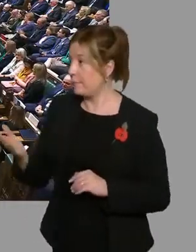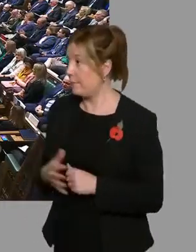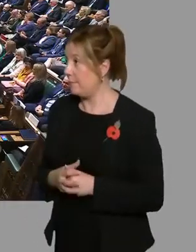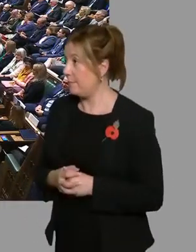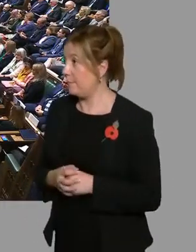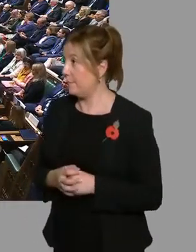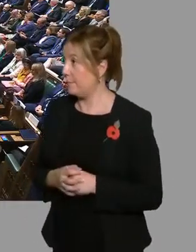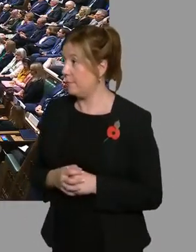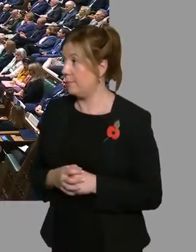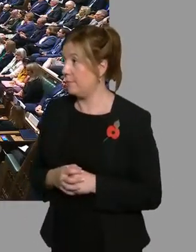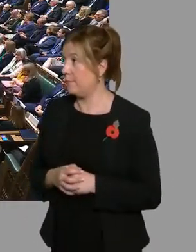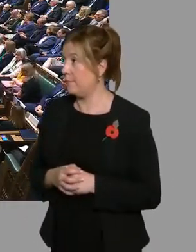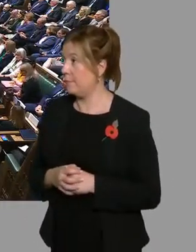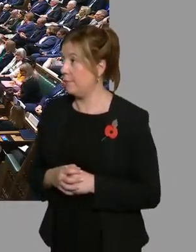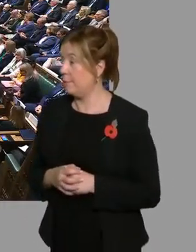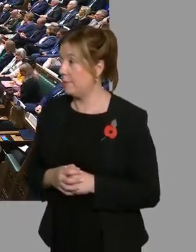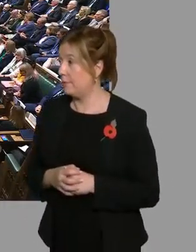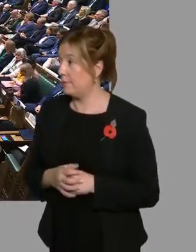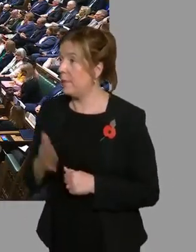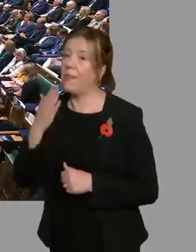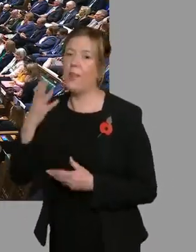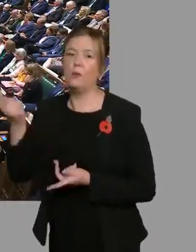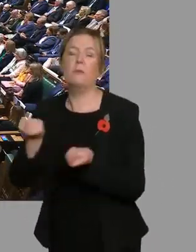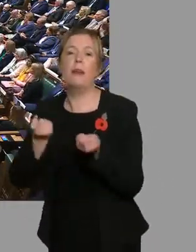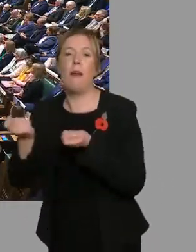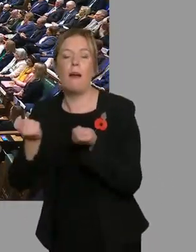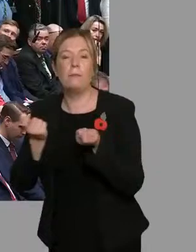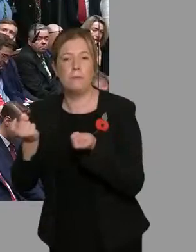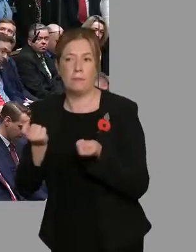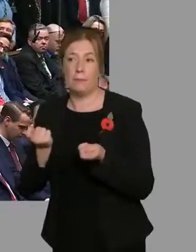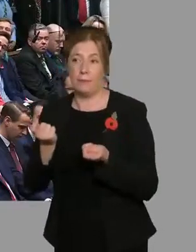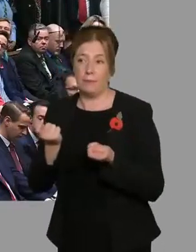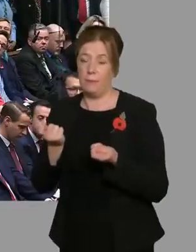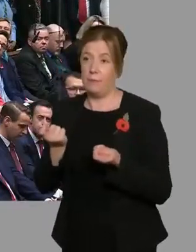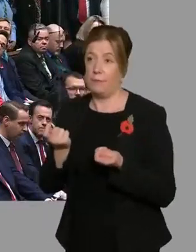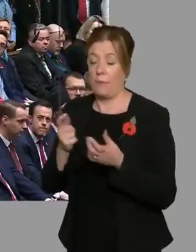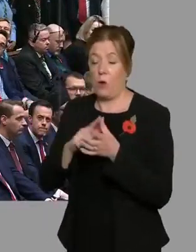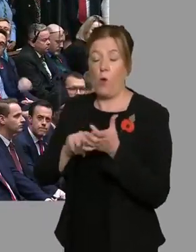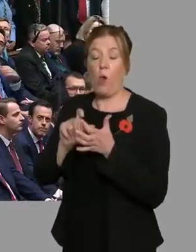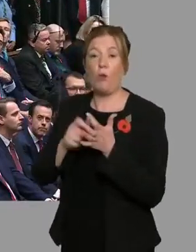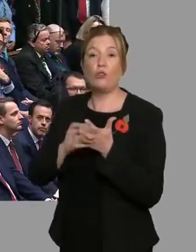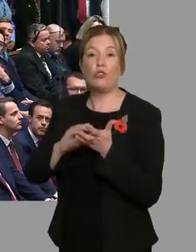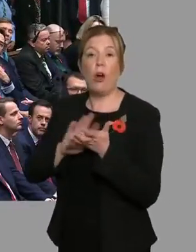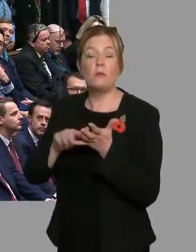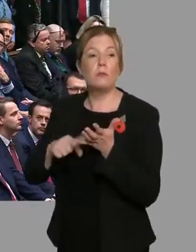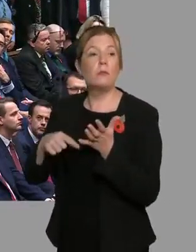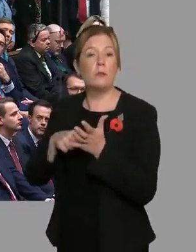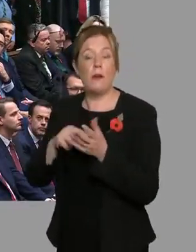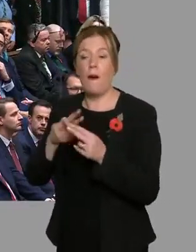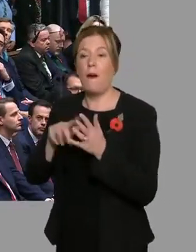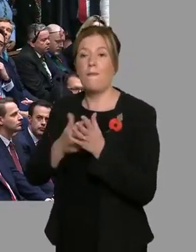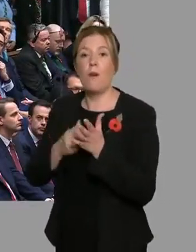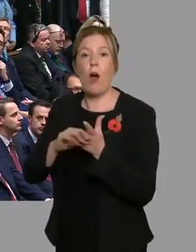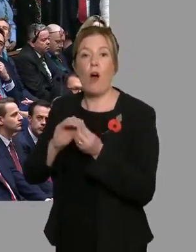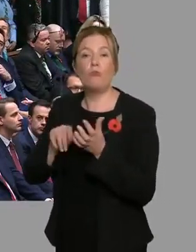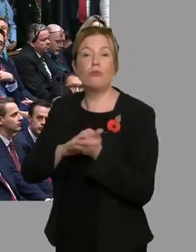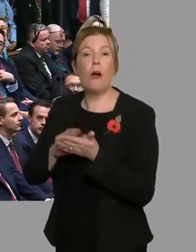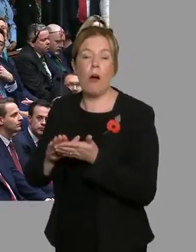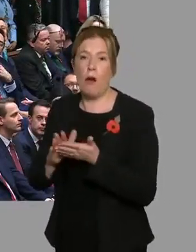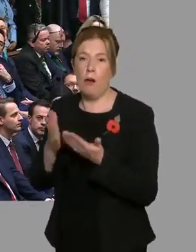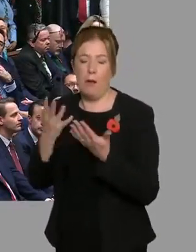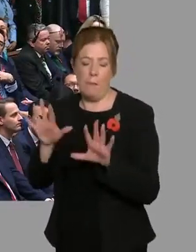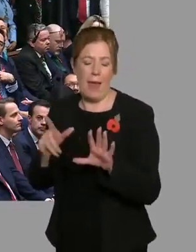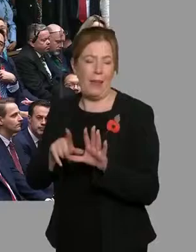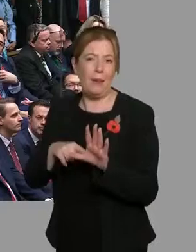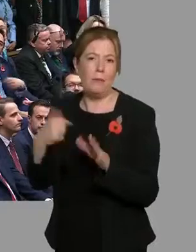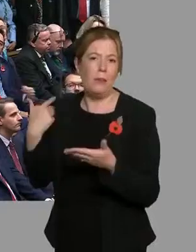so many families across Aldershot and Farnborough who have struggled for years to get their children the need they help